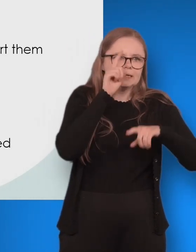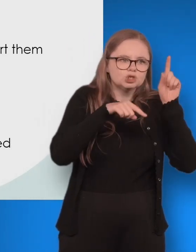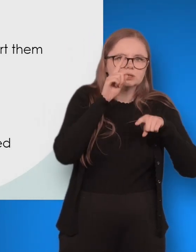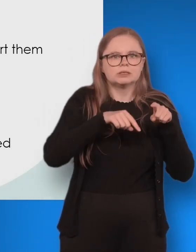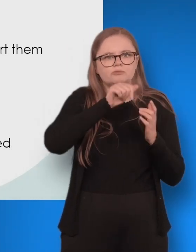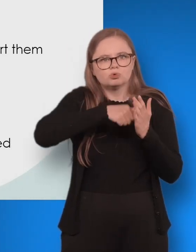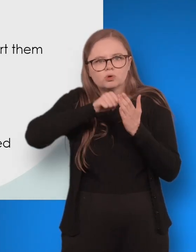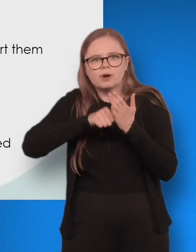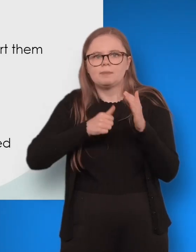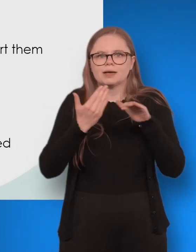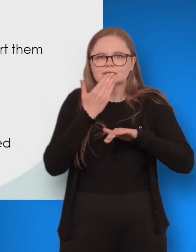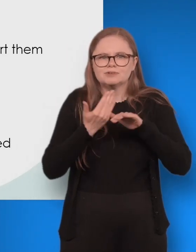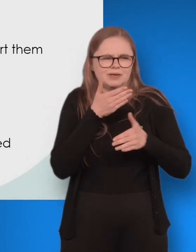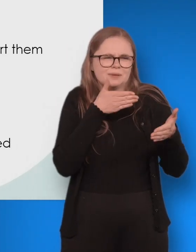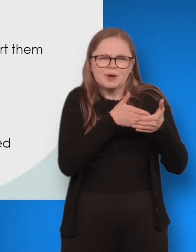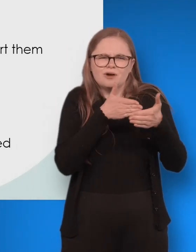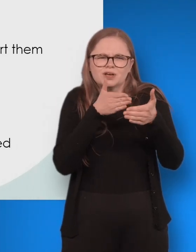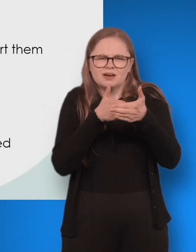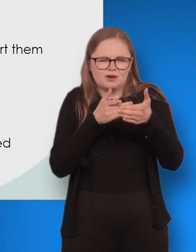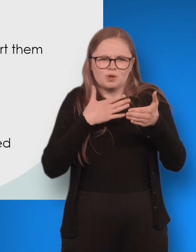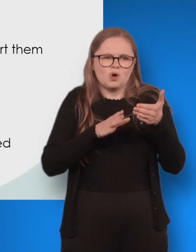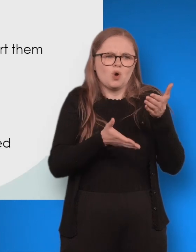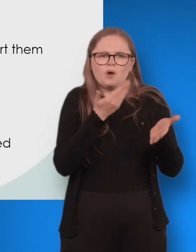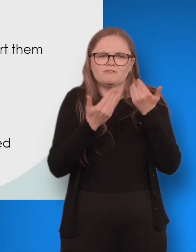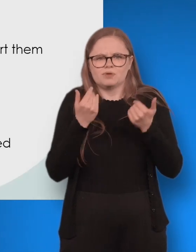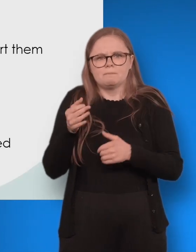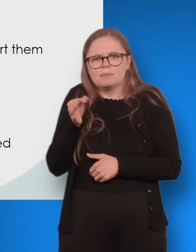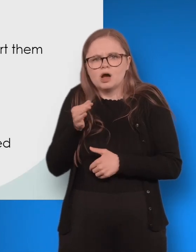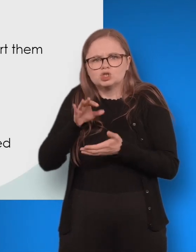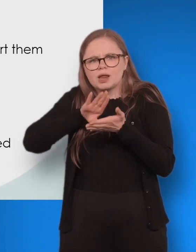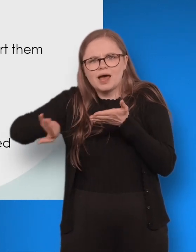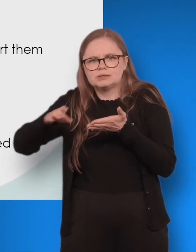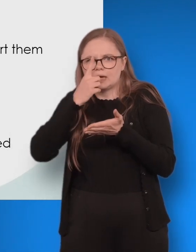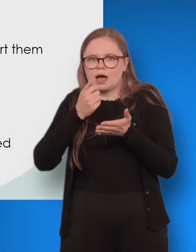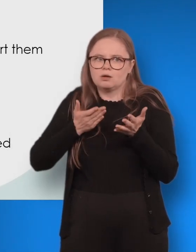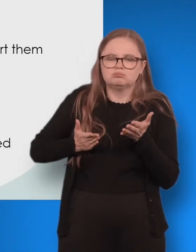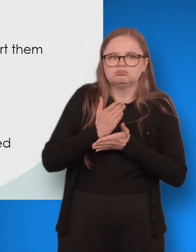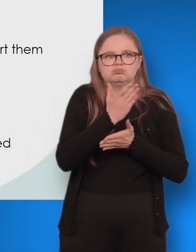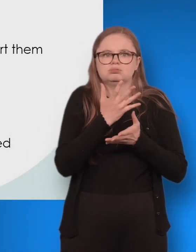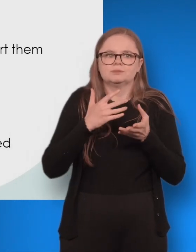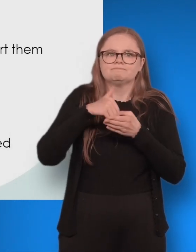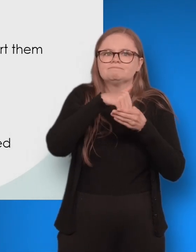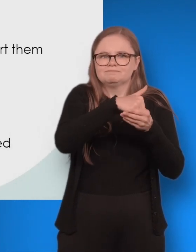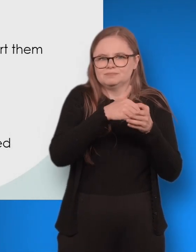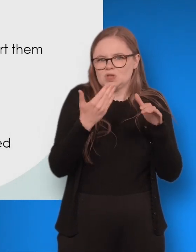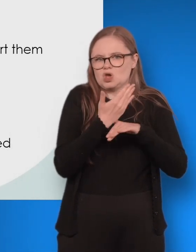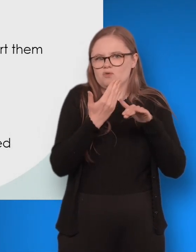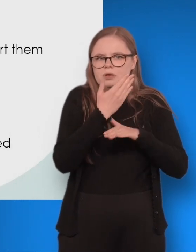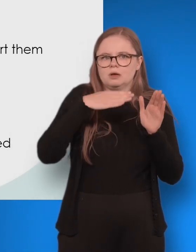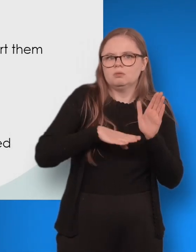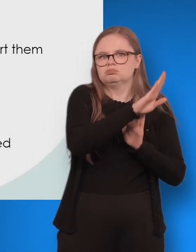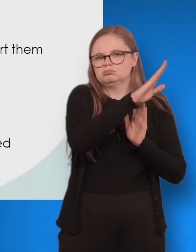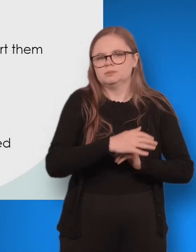to remove barriers experienced by marginalised groups, and encouraging practices that support them to access and